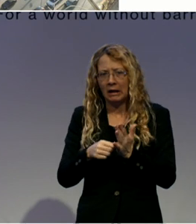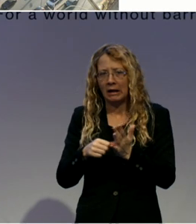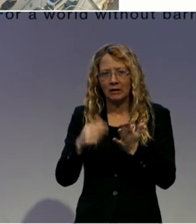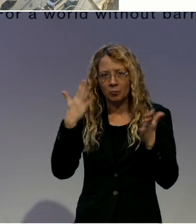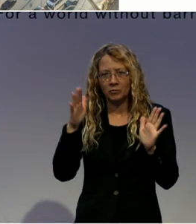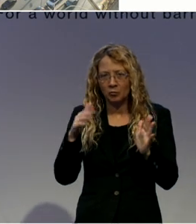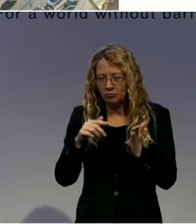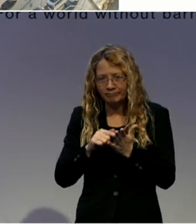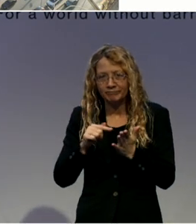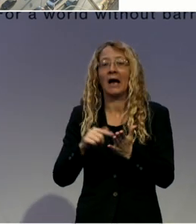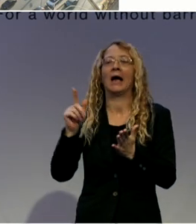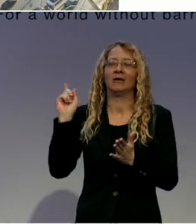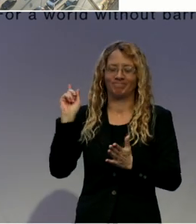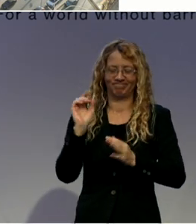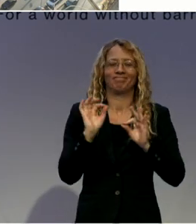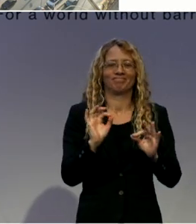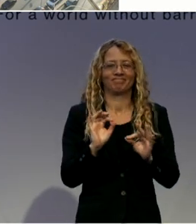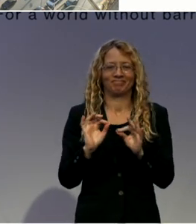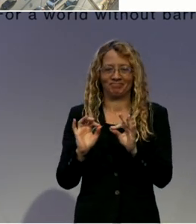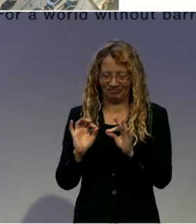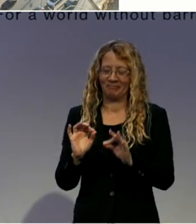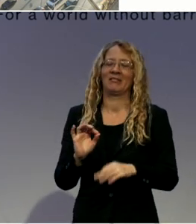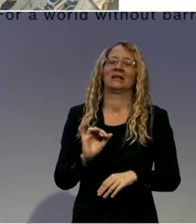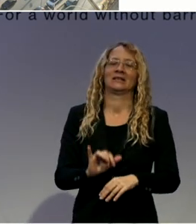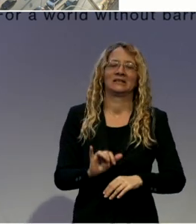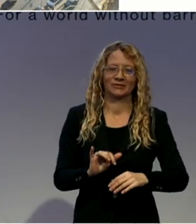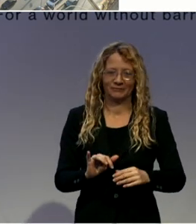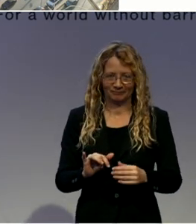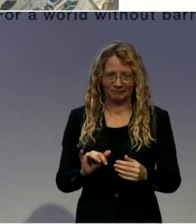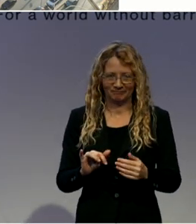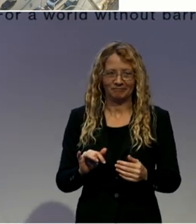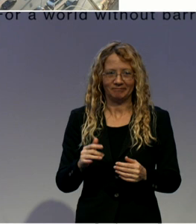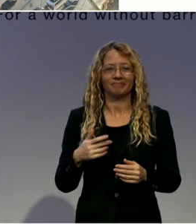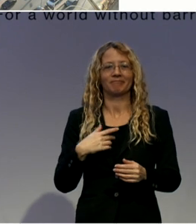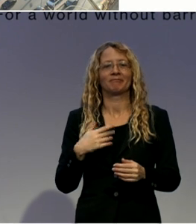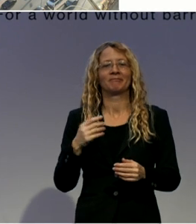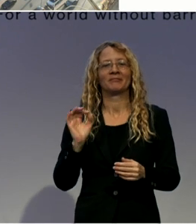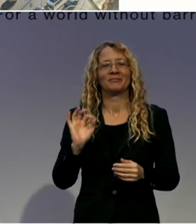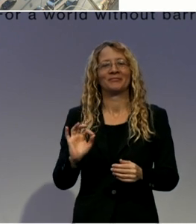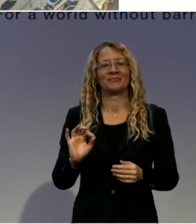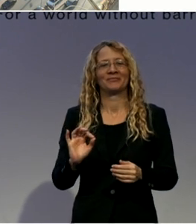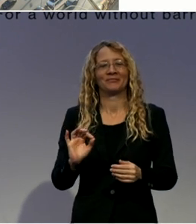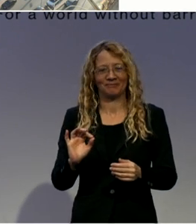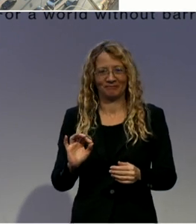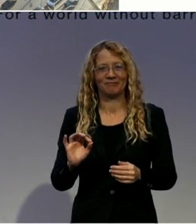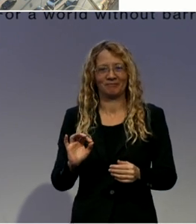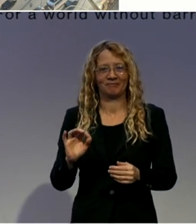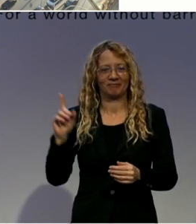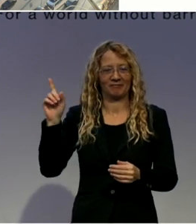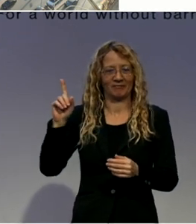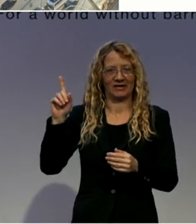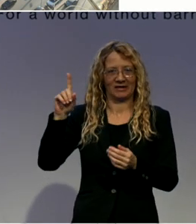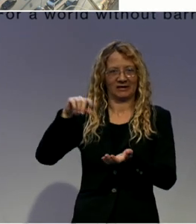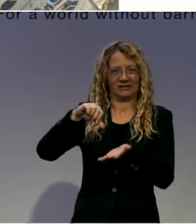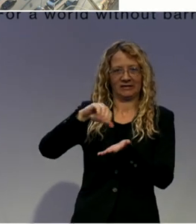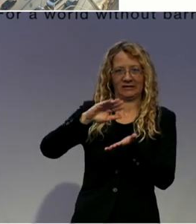I was wondering why I'm not showing. Yeah. I know it's fine. So this is the center. This is it's located in the land donated